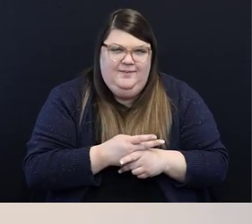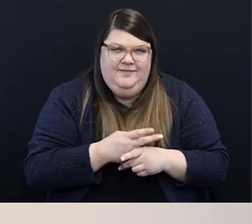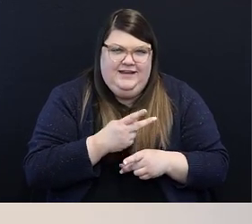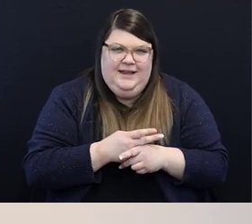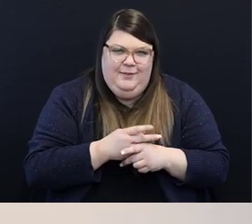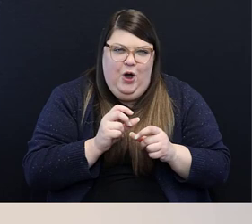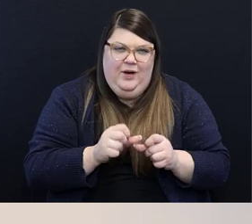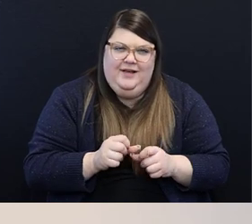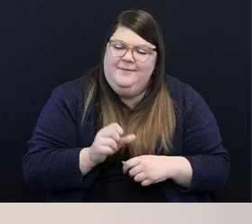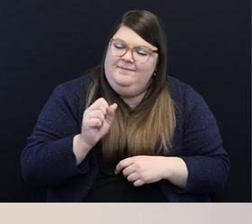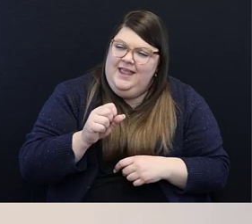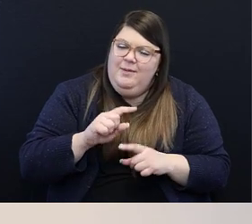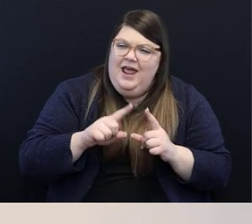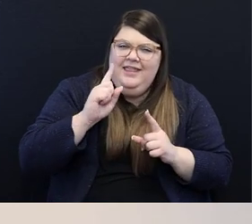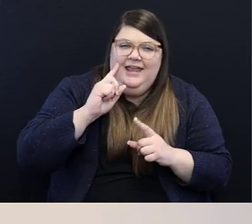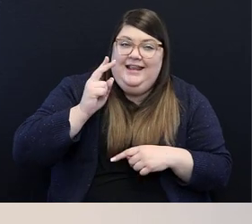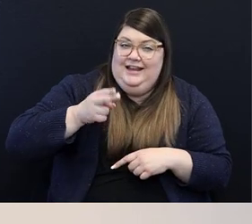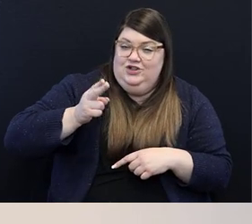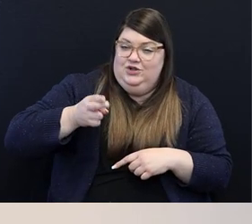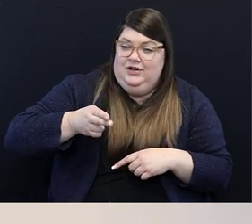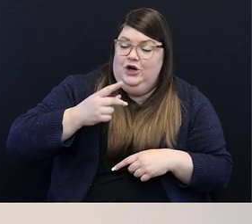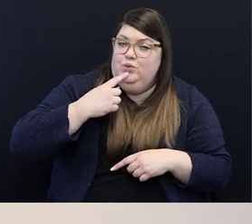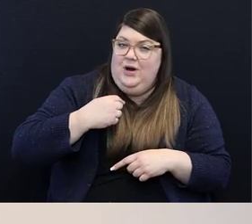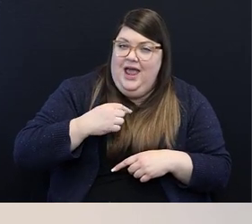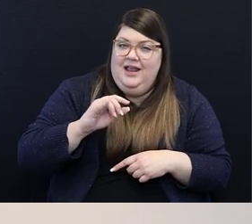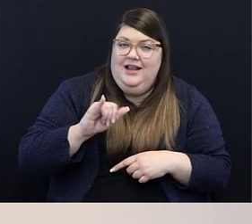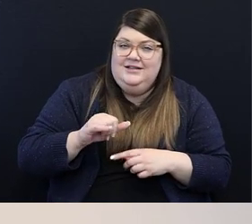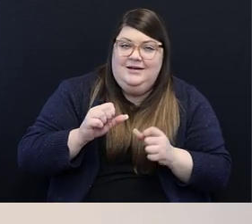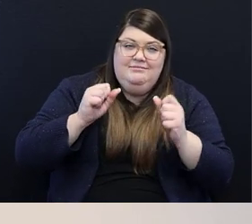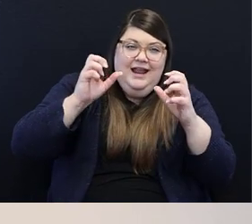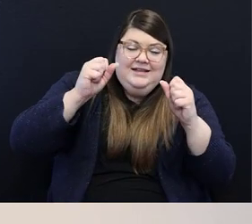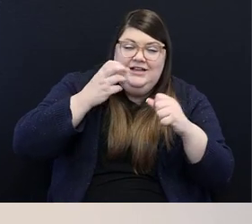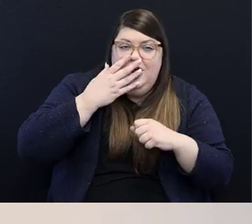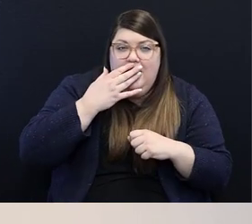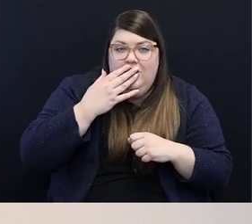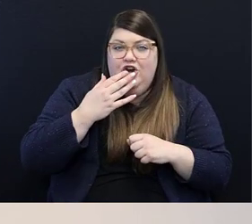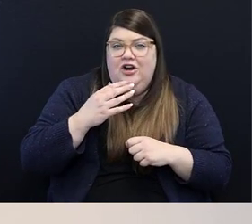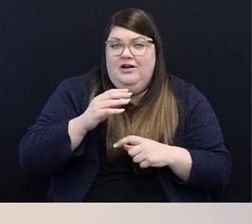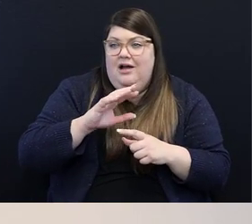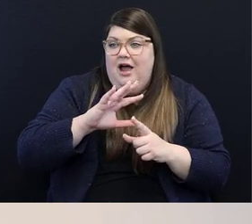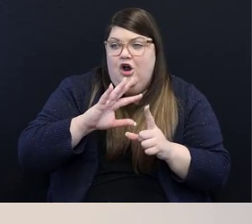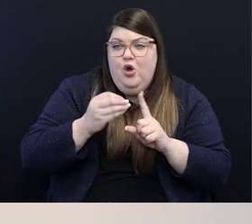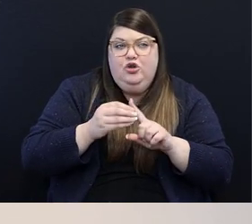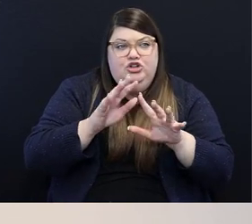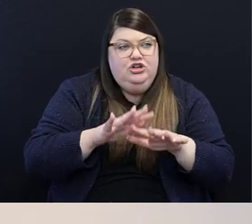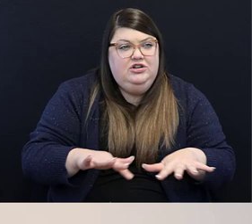You just gotta keep going. But I think, like, historically, red is such an amazing color. Across cultures,